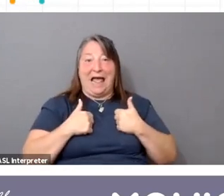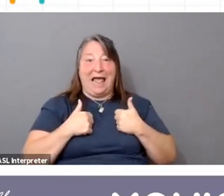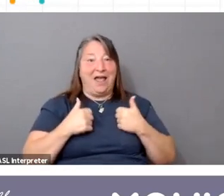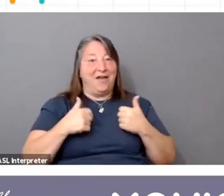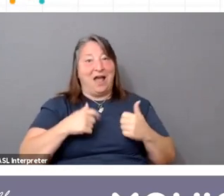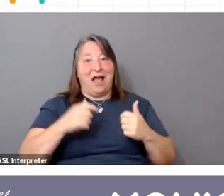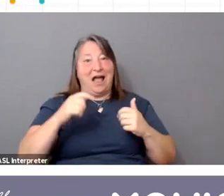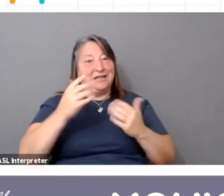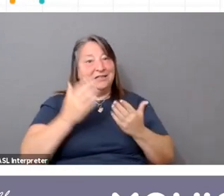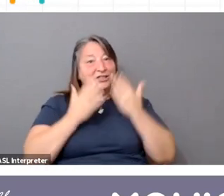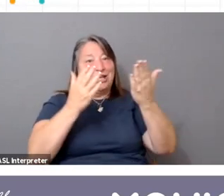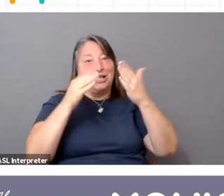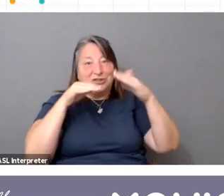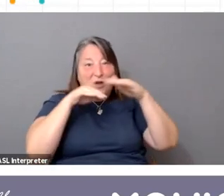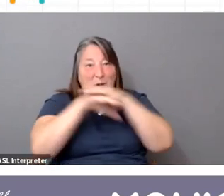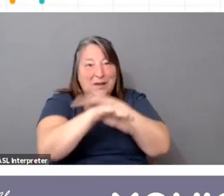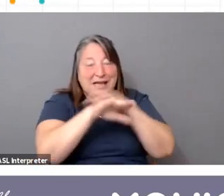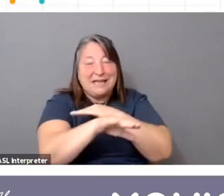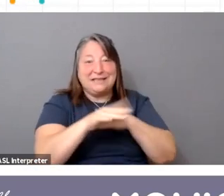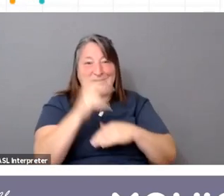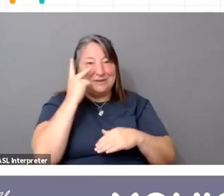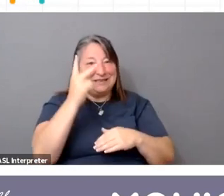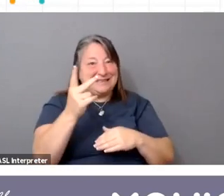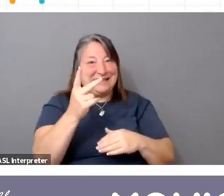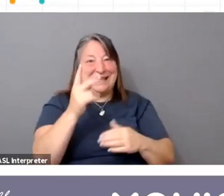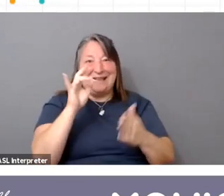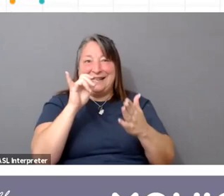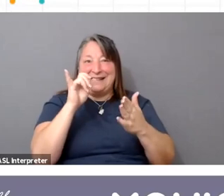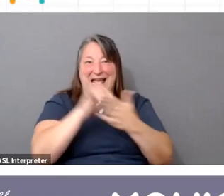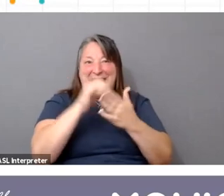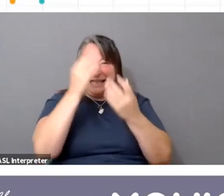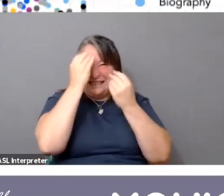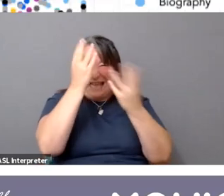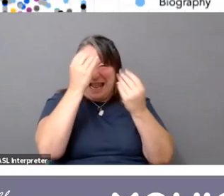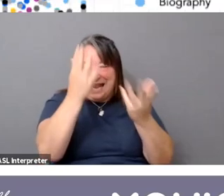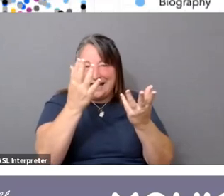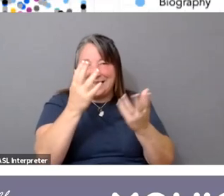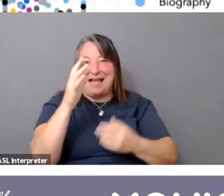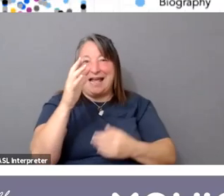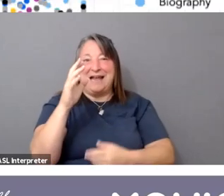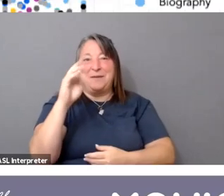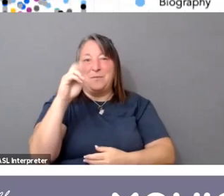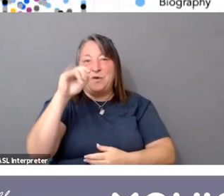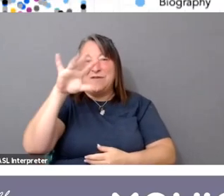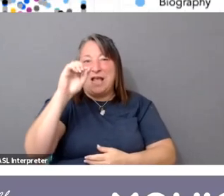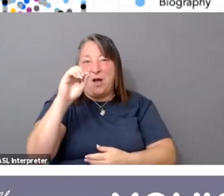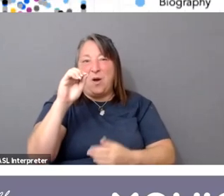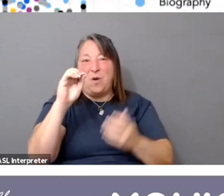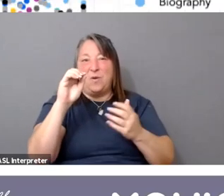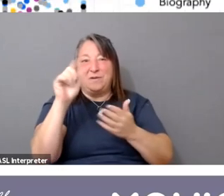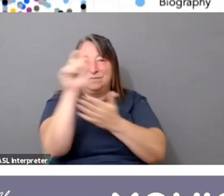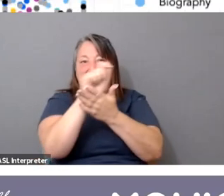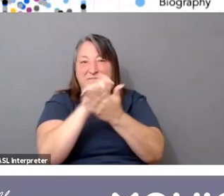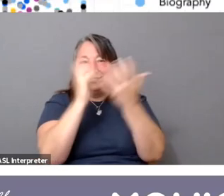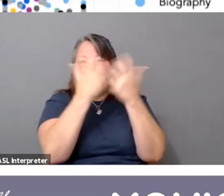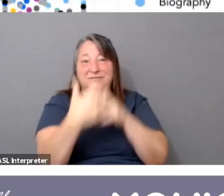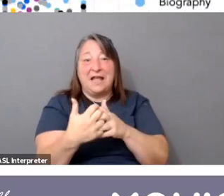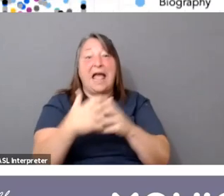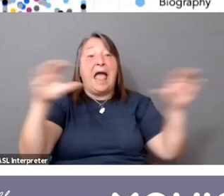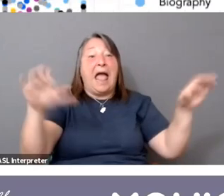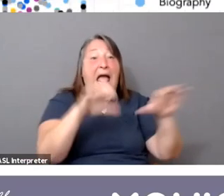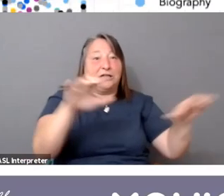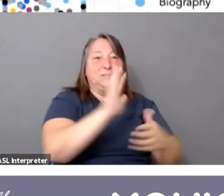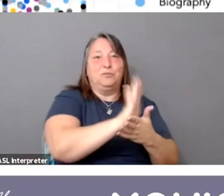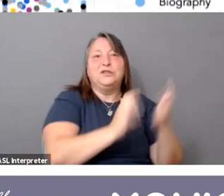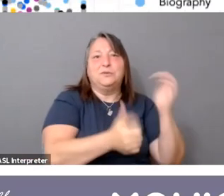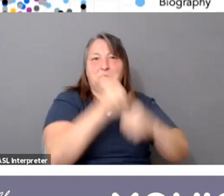fantastic infographics that Movio has put together. For example, action movies are predominantly male, right? So many